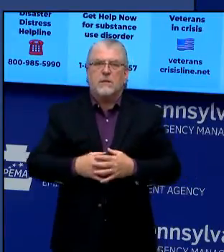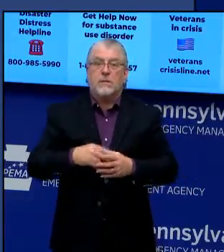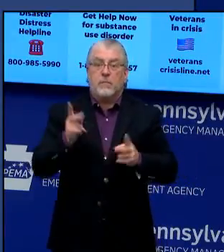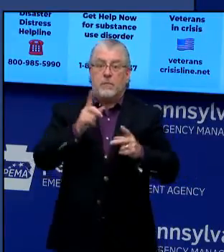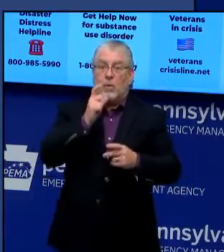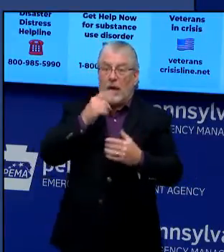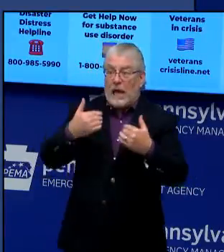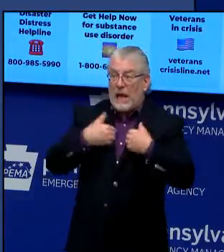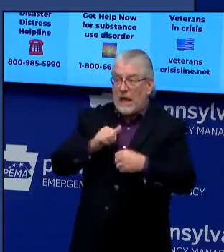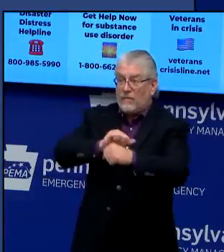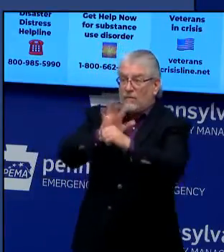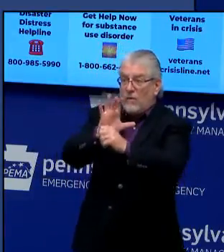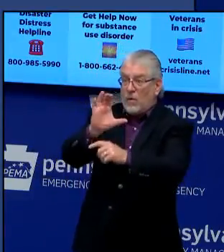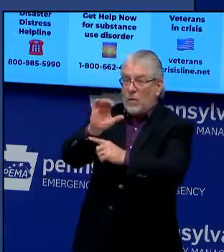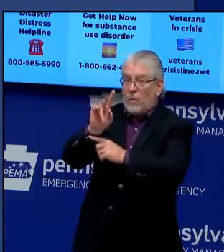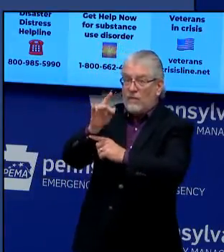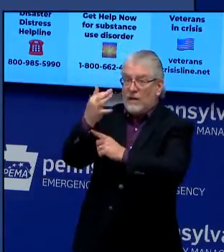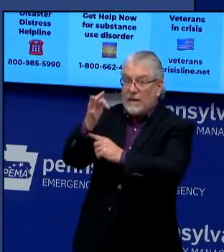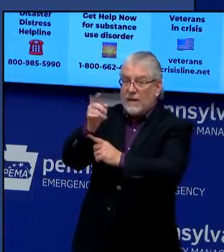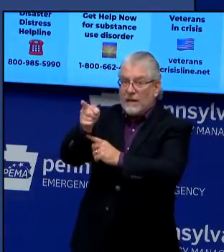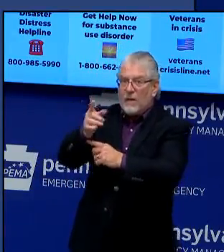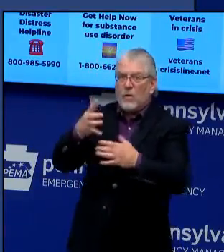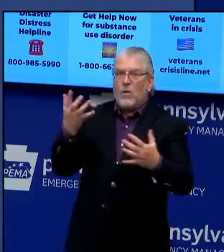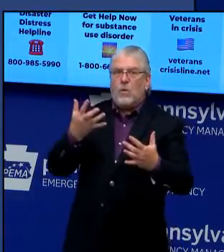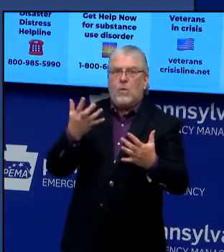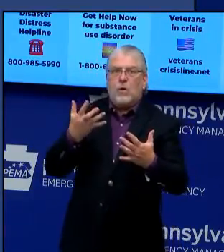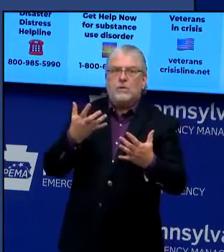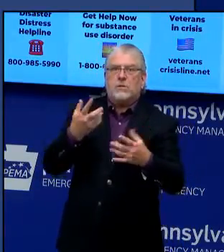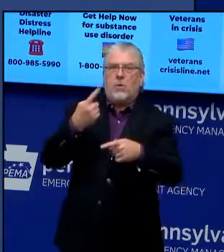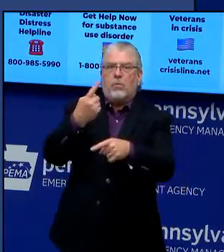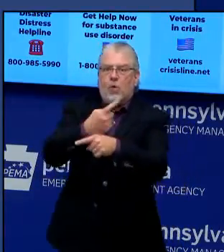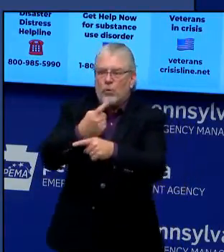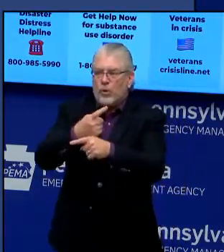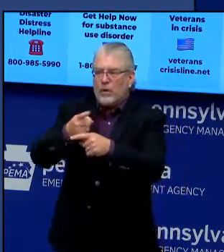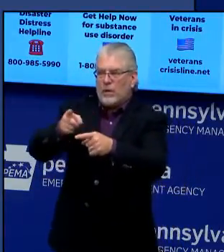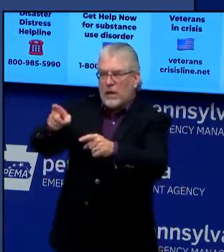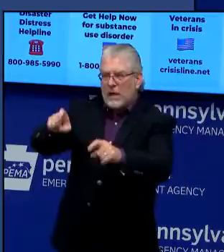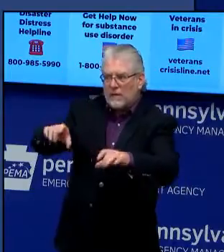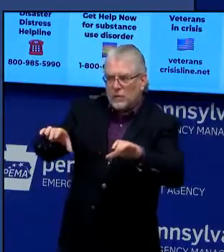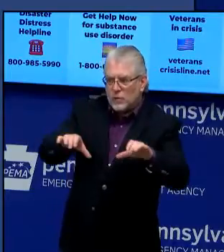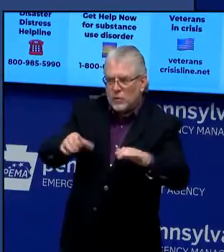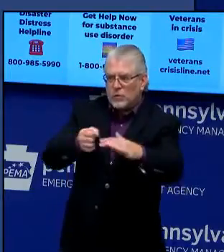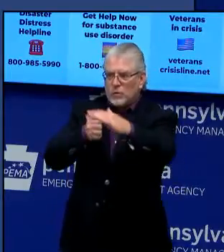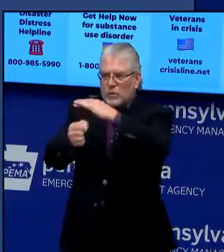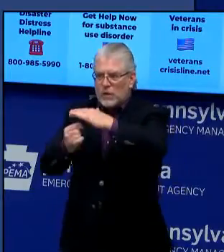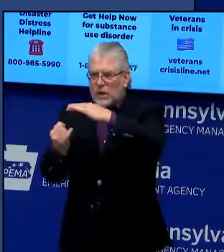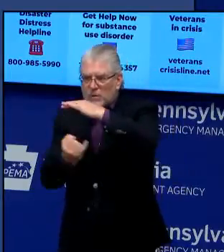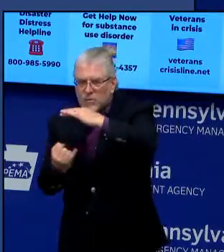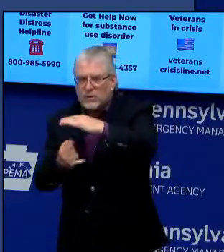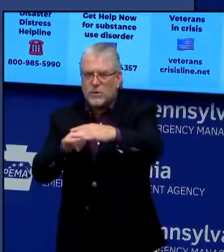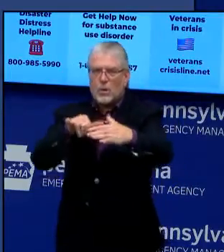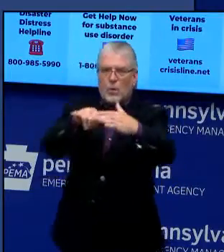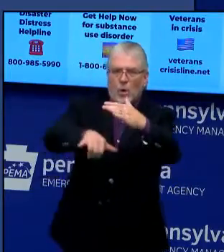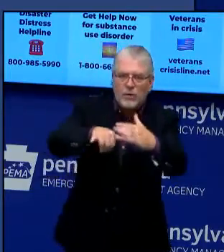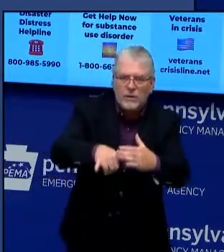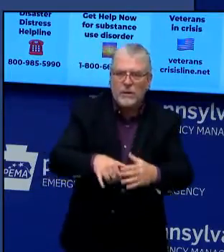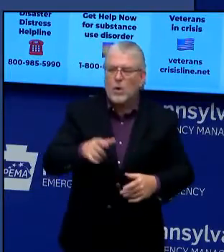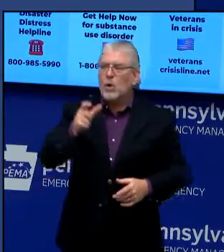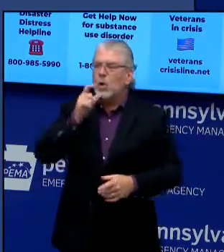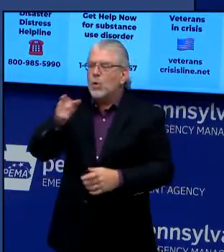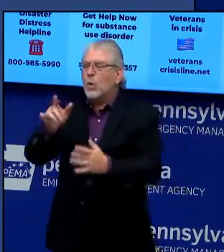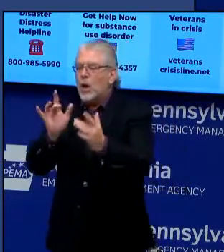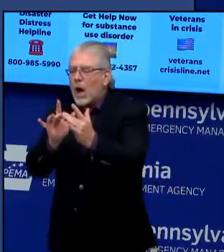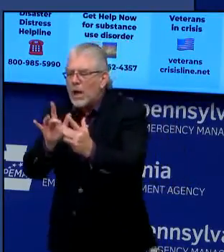COVID-19, that we do appropriate isolation, that we do the case investigations of those, the contact